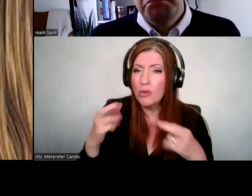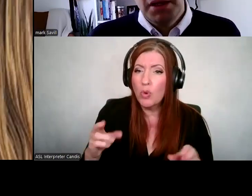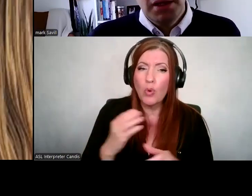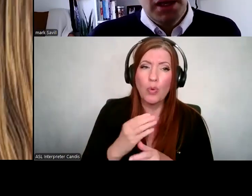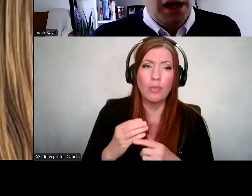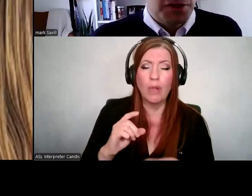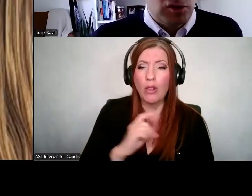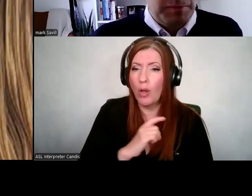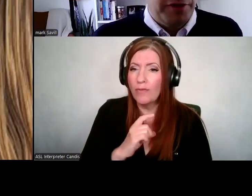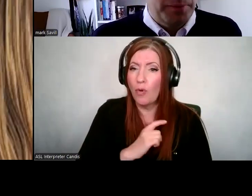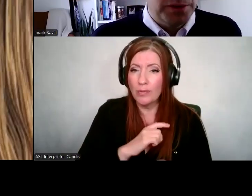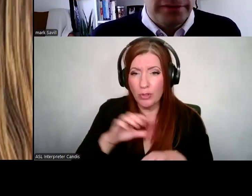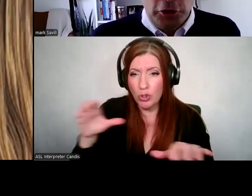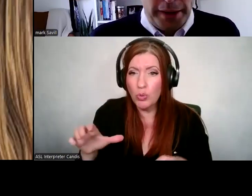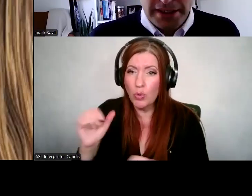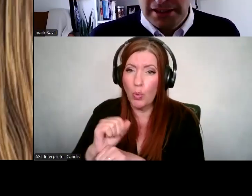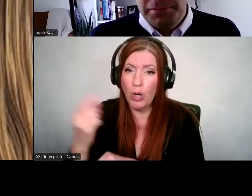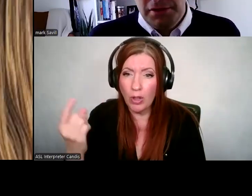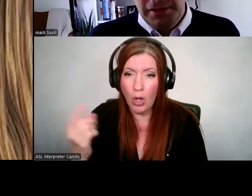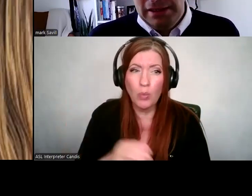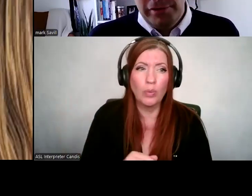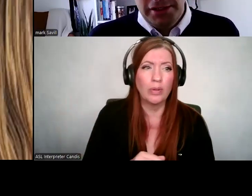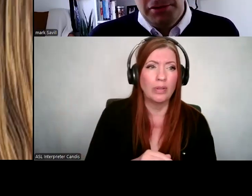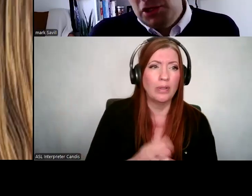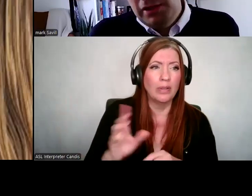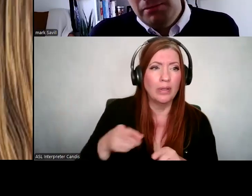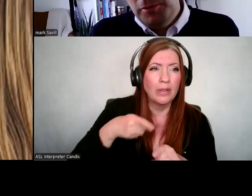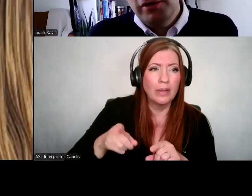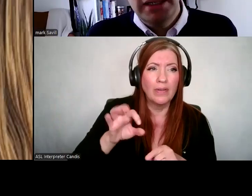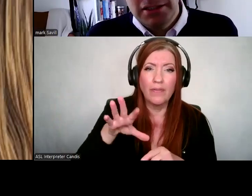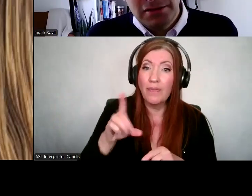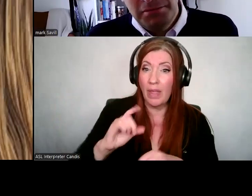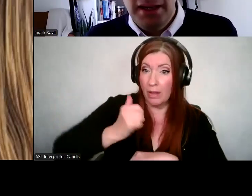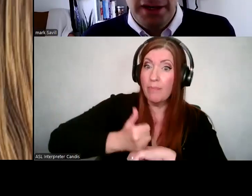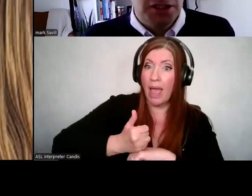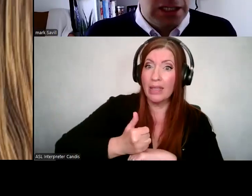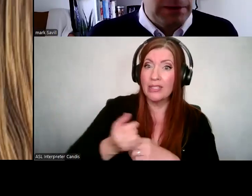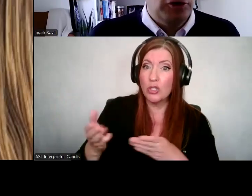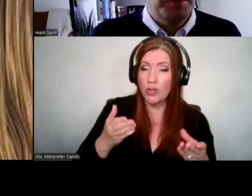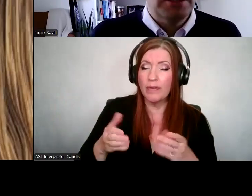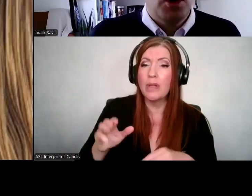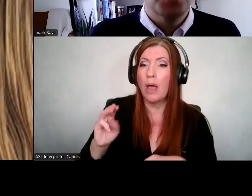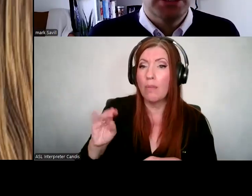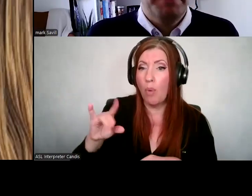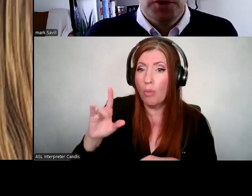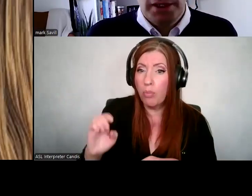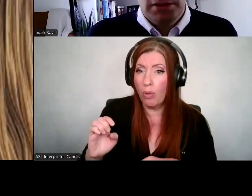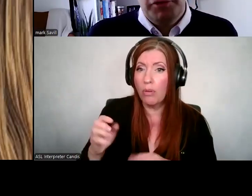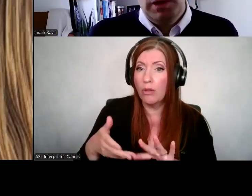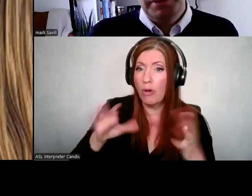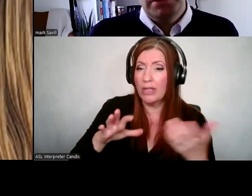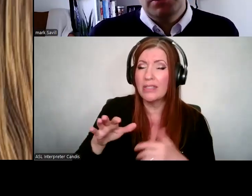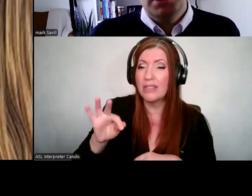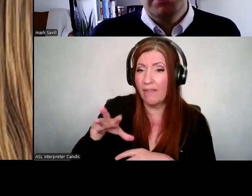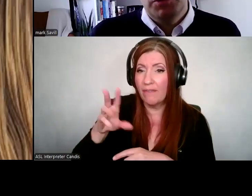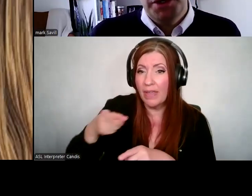slack. Others talked about the importance of field-based service delivery. So certainly the mobile crisis by definition needs to be field-based, but also that post-crisis